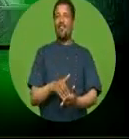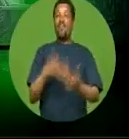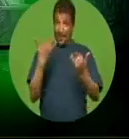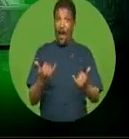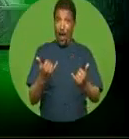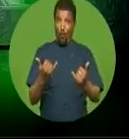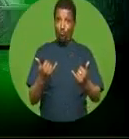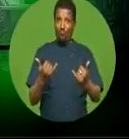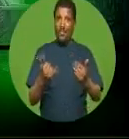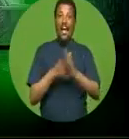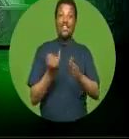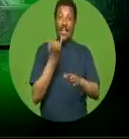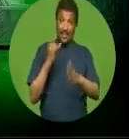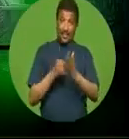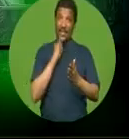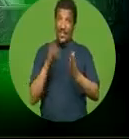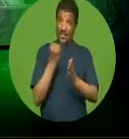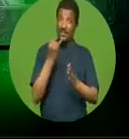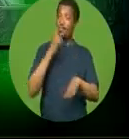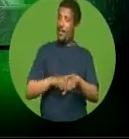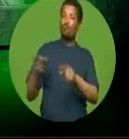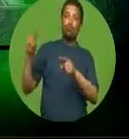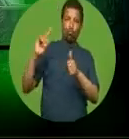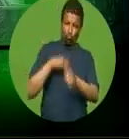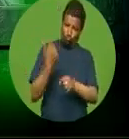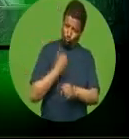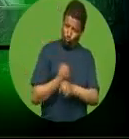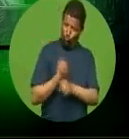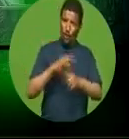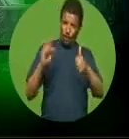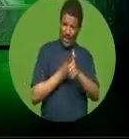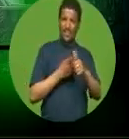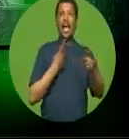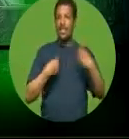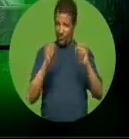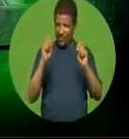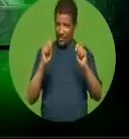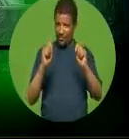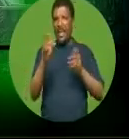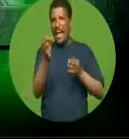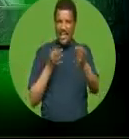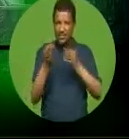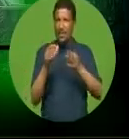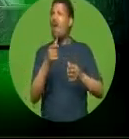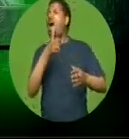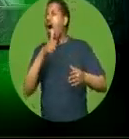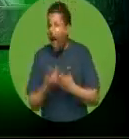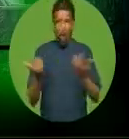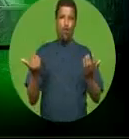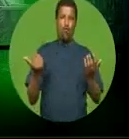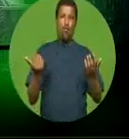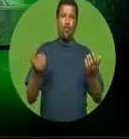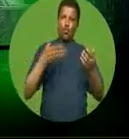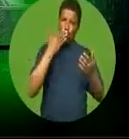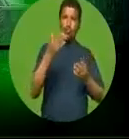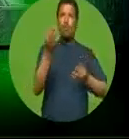first activity. Explain how a good performance of the agricultural sector can create